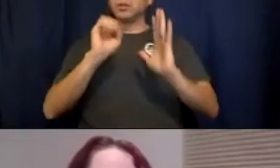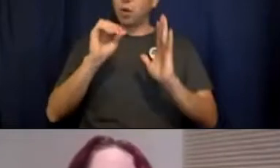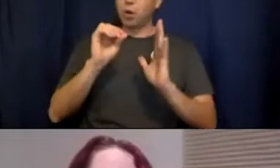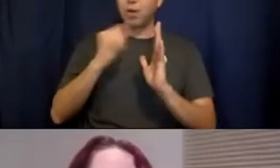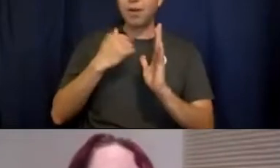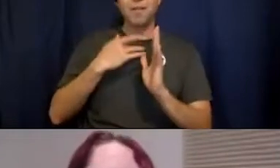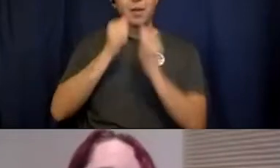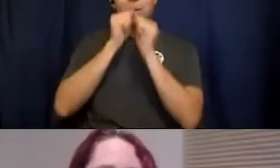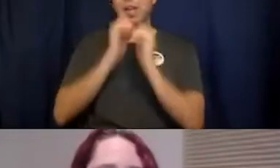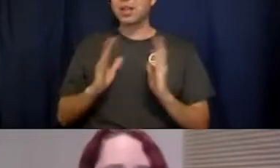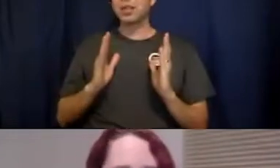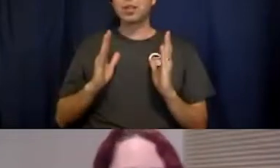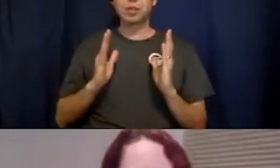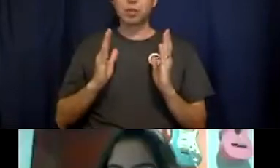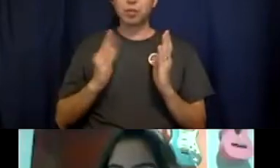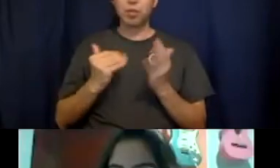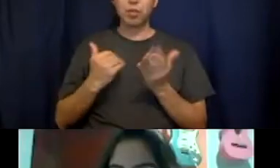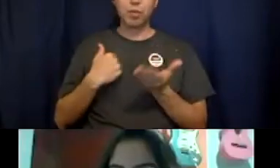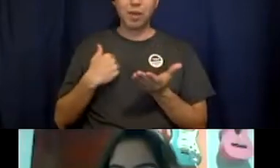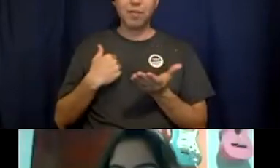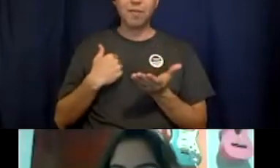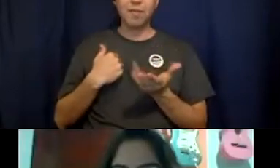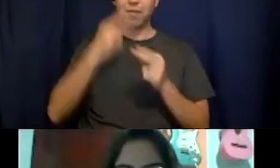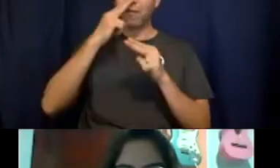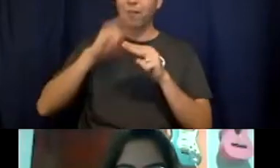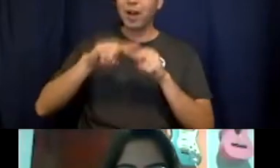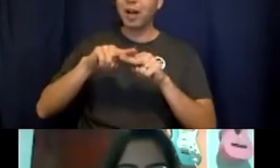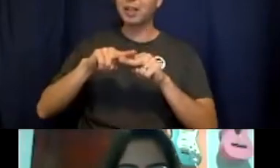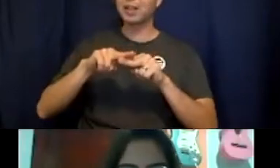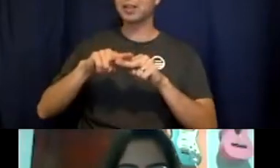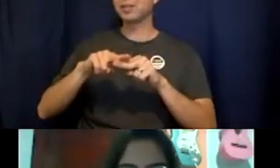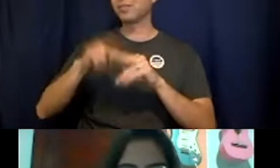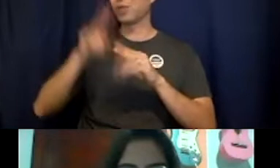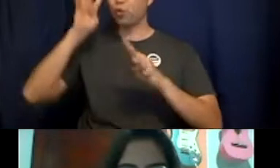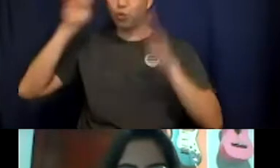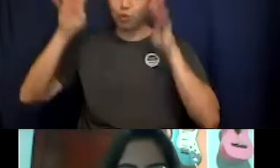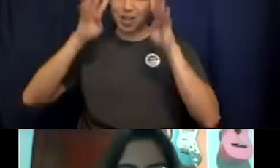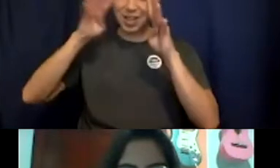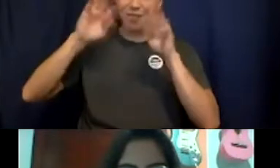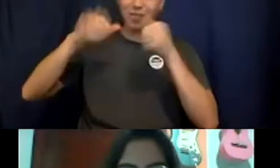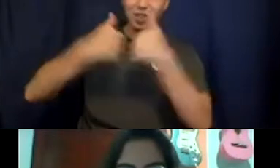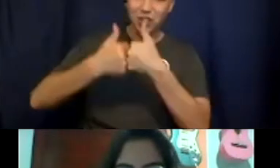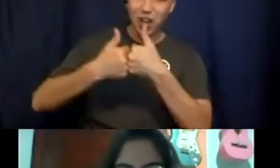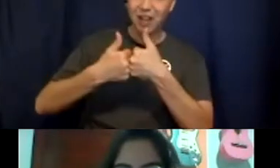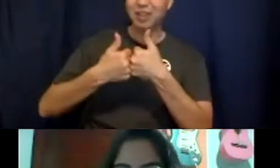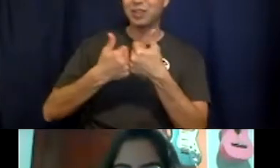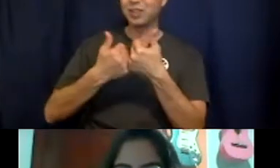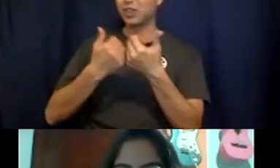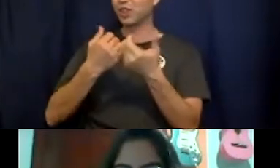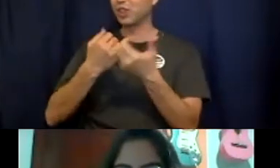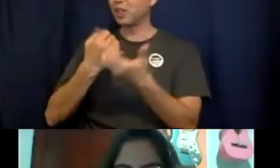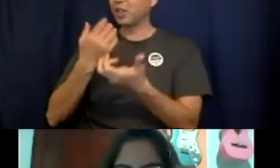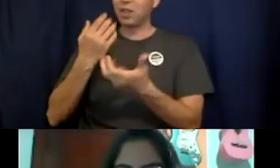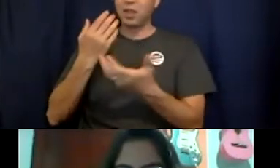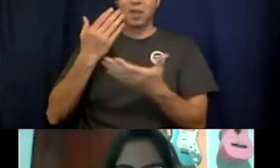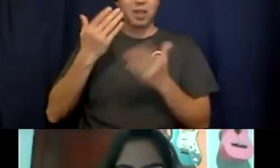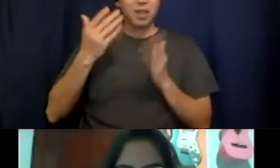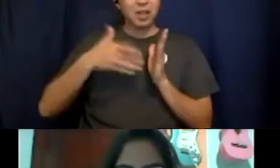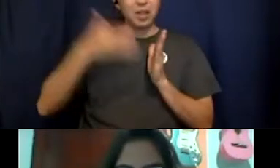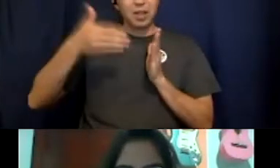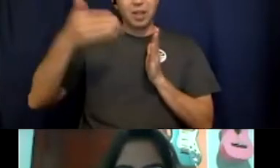art. Thank you. Thank you so much. Thank you. And I also want to add, I am thrilled to see Bay